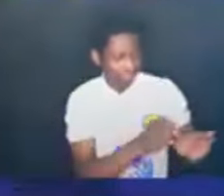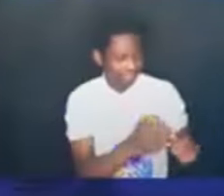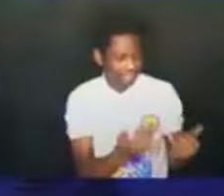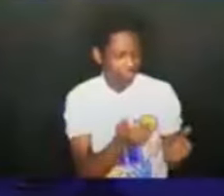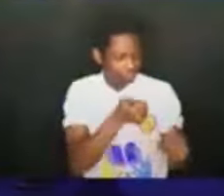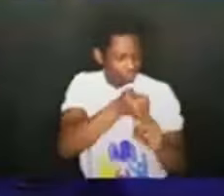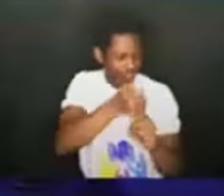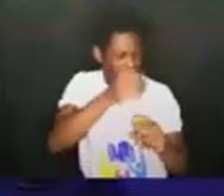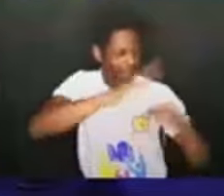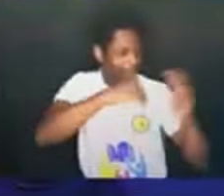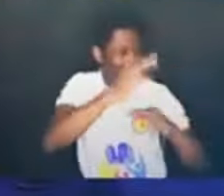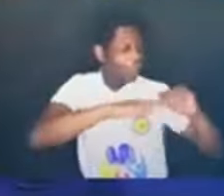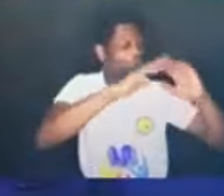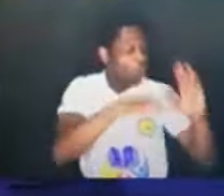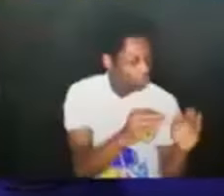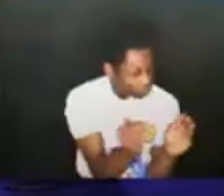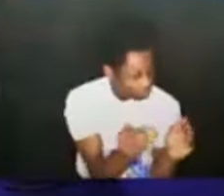home. Who are you?